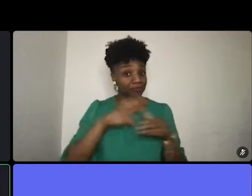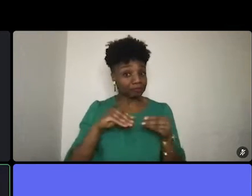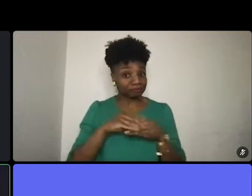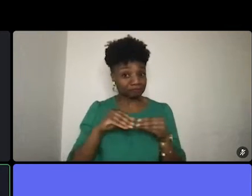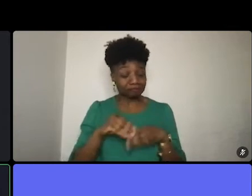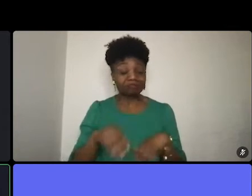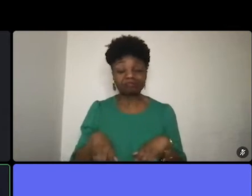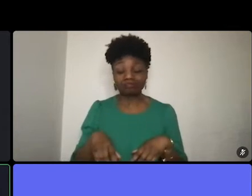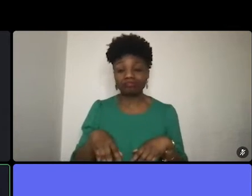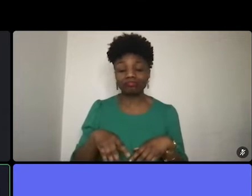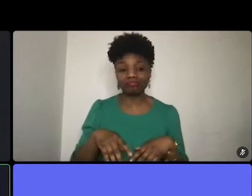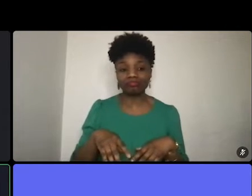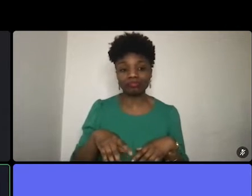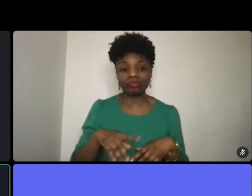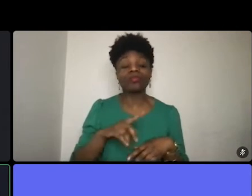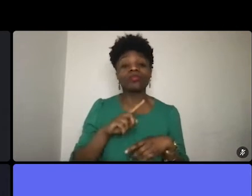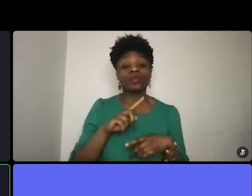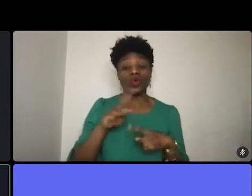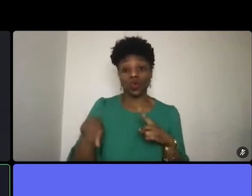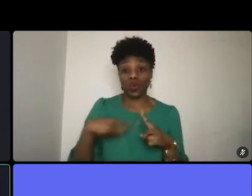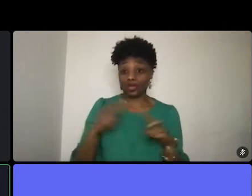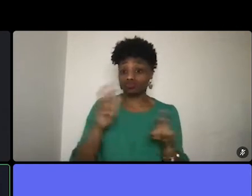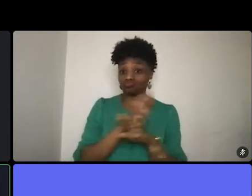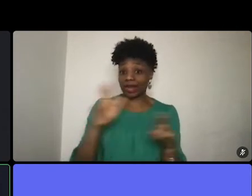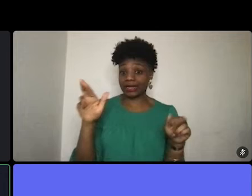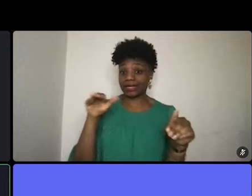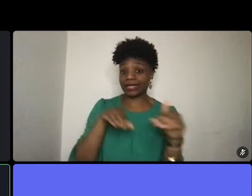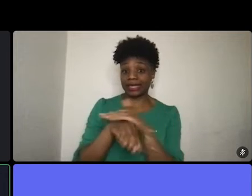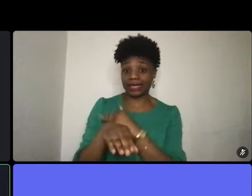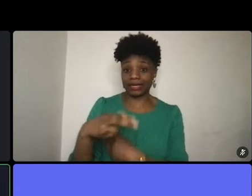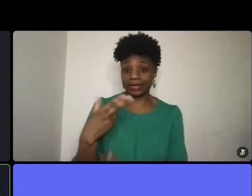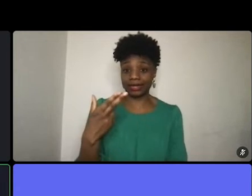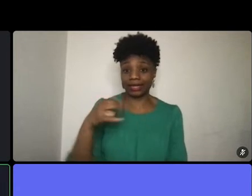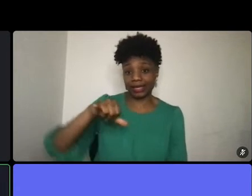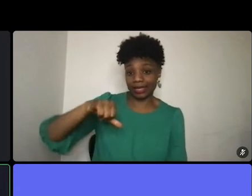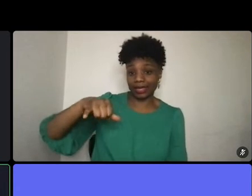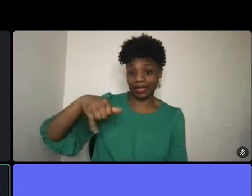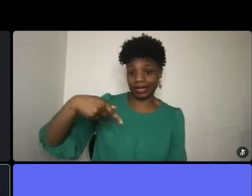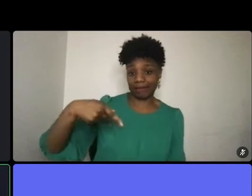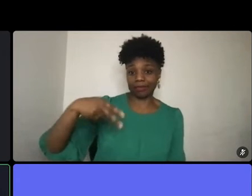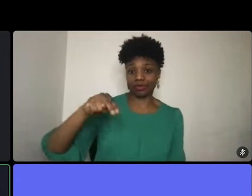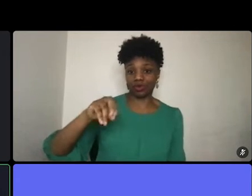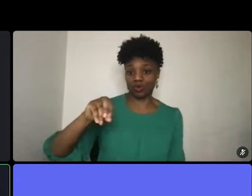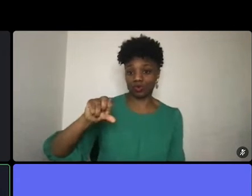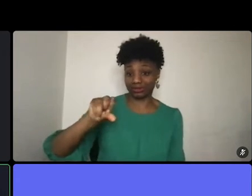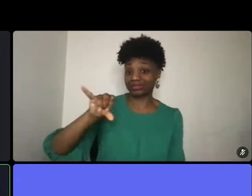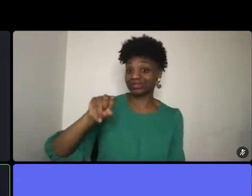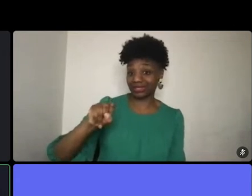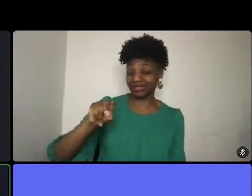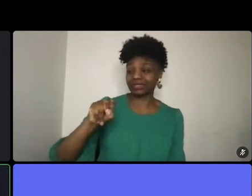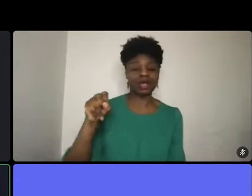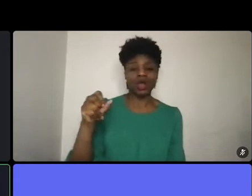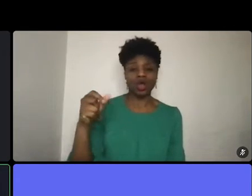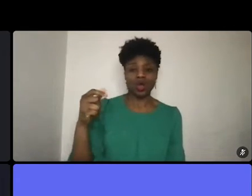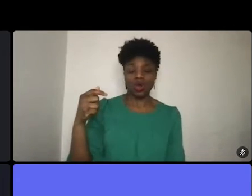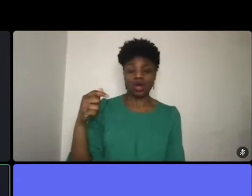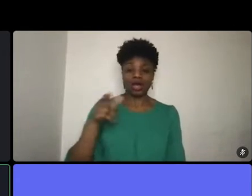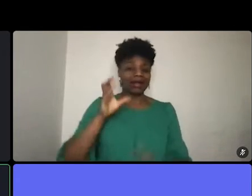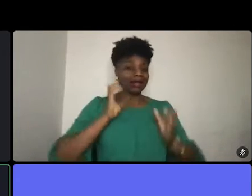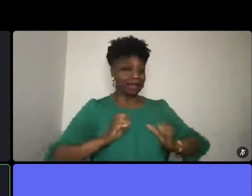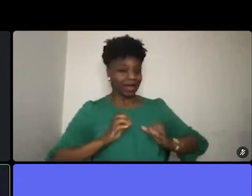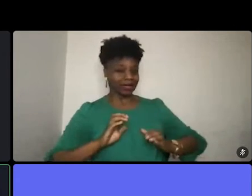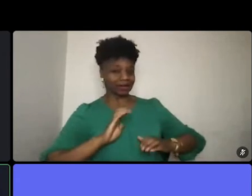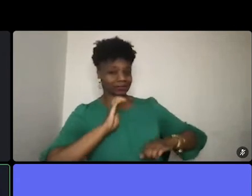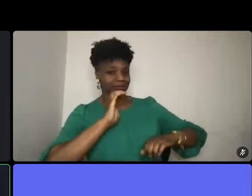When you're ready to go into hypnosis, your brain it'll happen. You control that. We don't control or do anything, right?